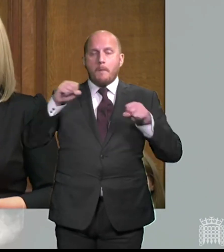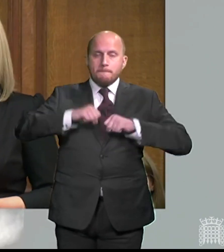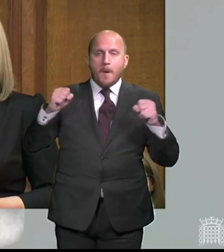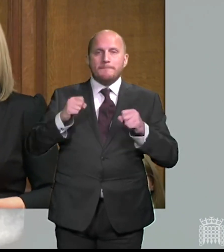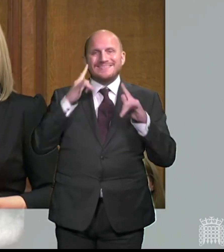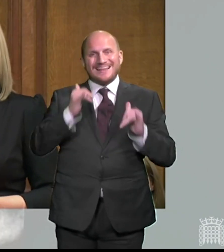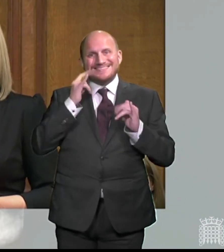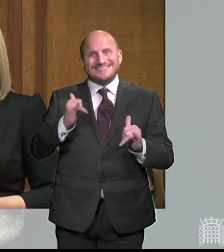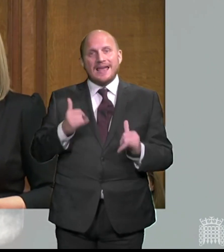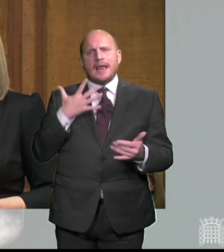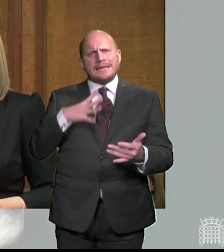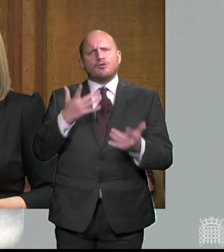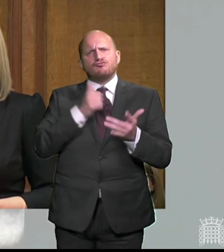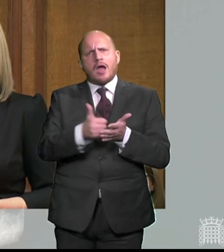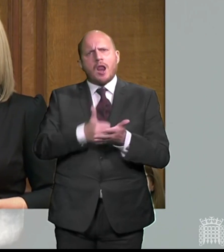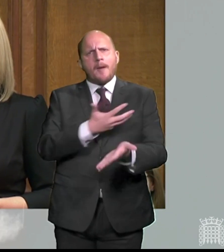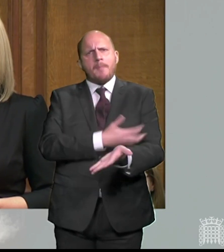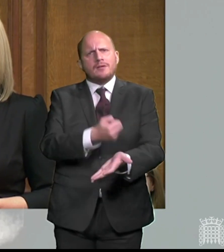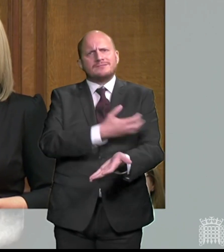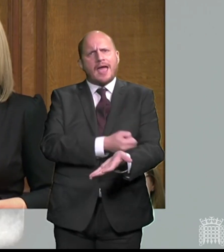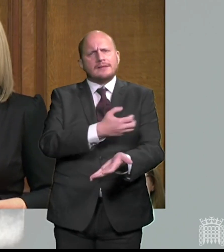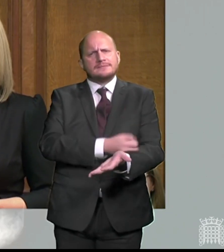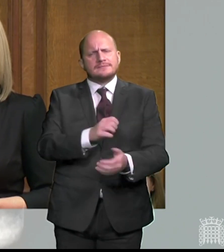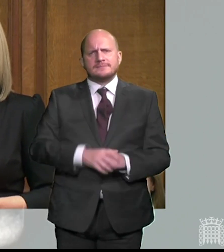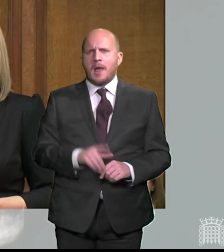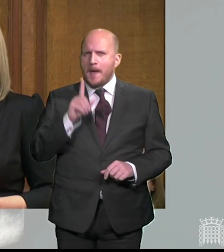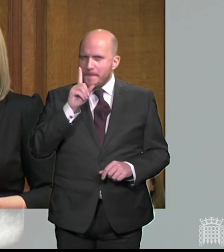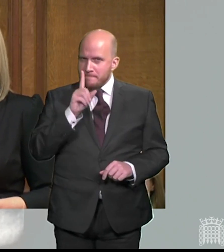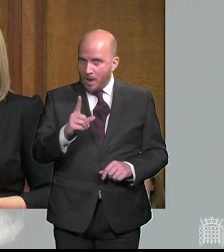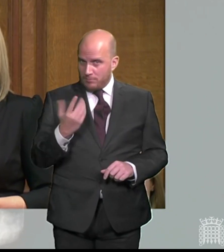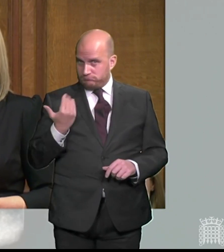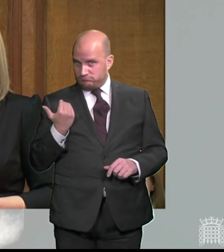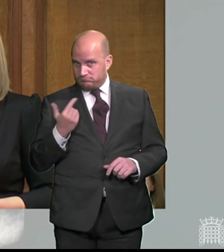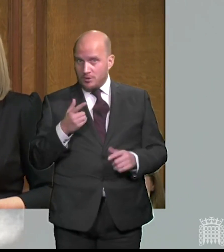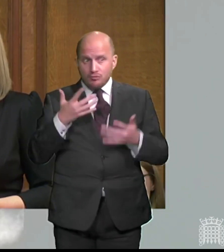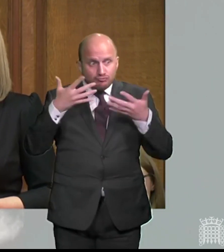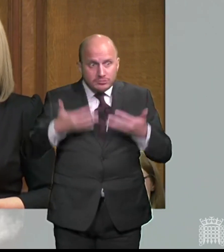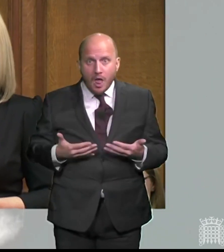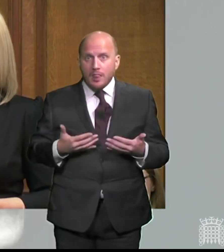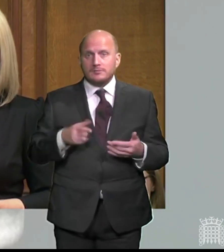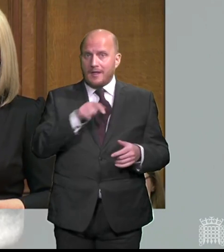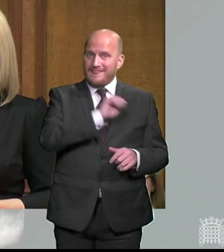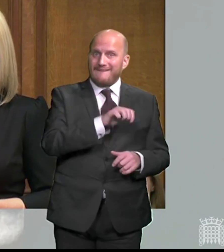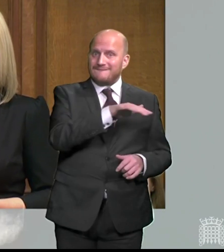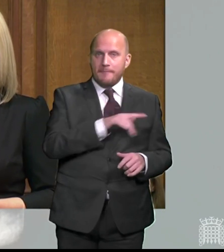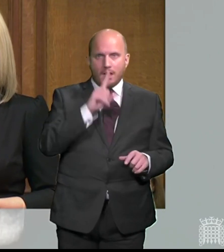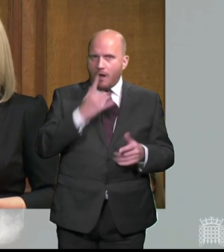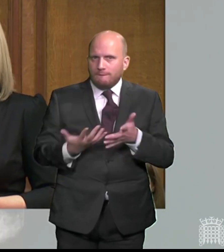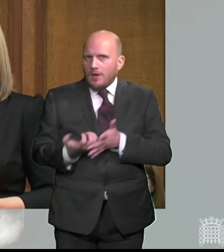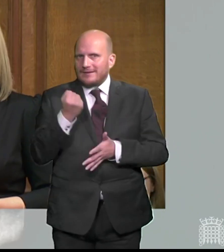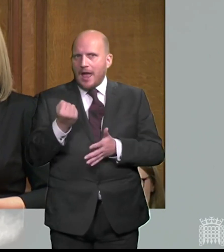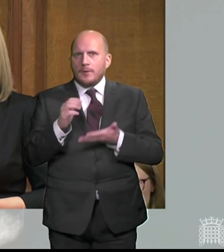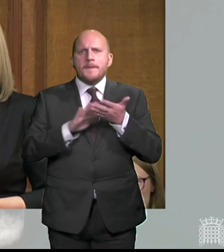here? Deputy Prime Minister. Mr Speaker, I'm here and happy to address any